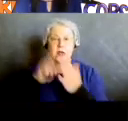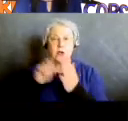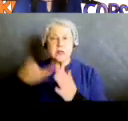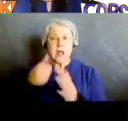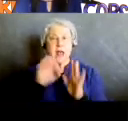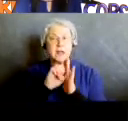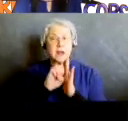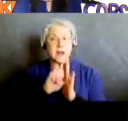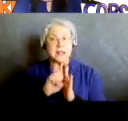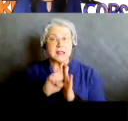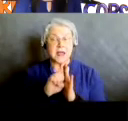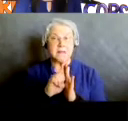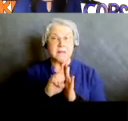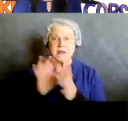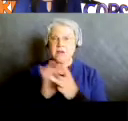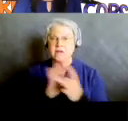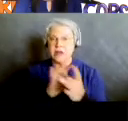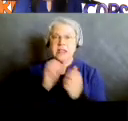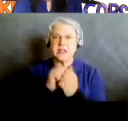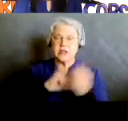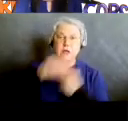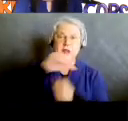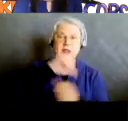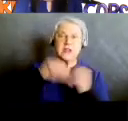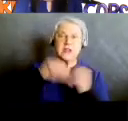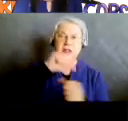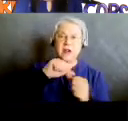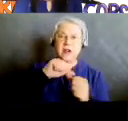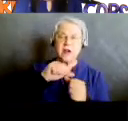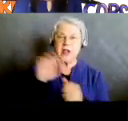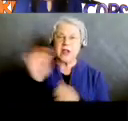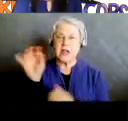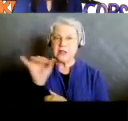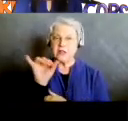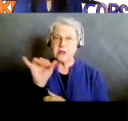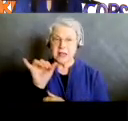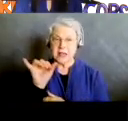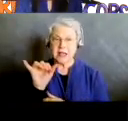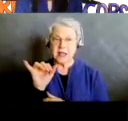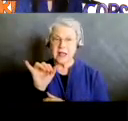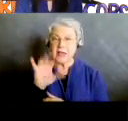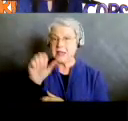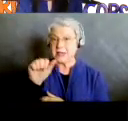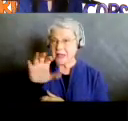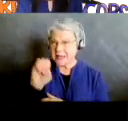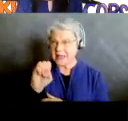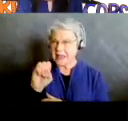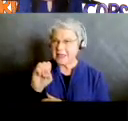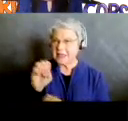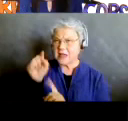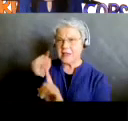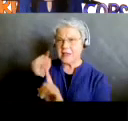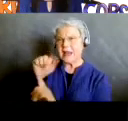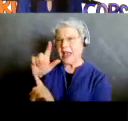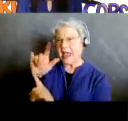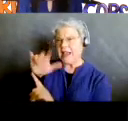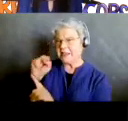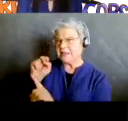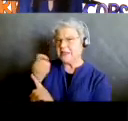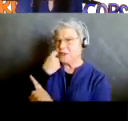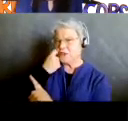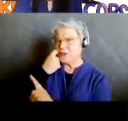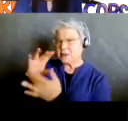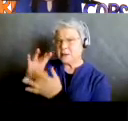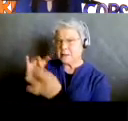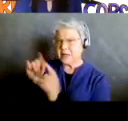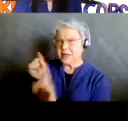of this configuration of our relations to each other in the case of Beirut's Bouchani, Alison just mentioned. He is